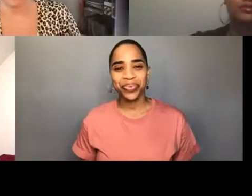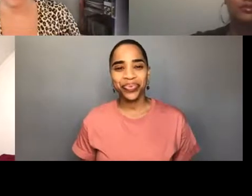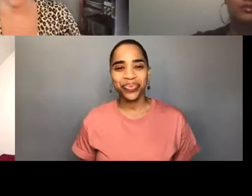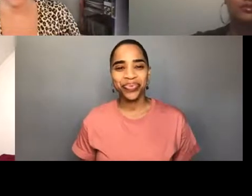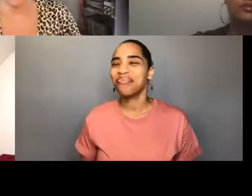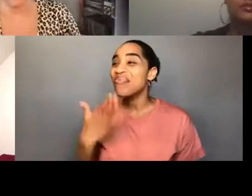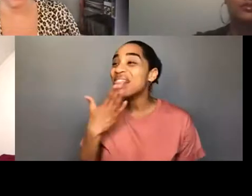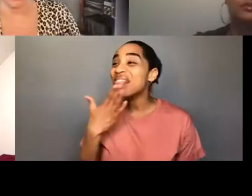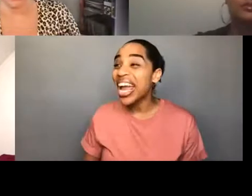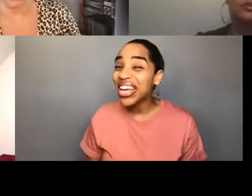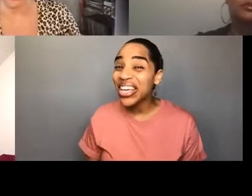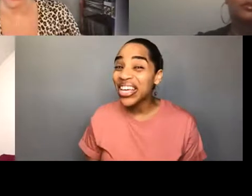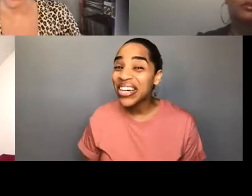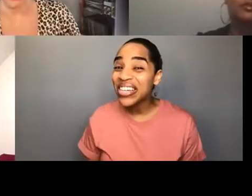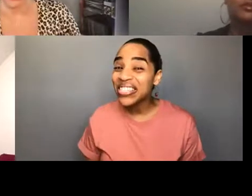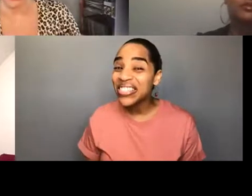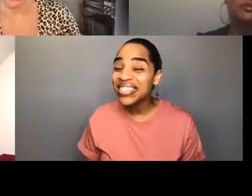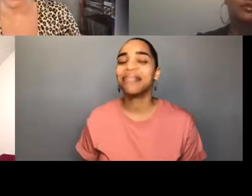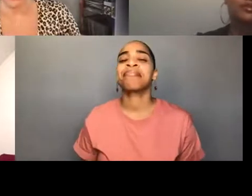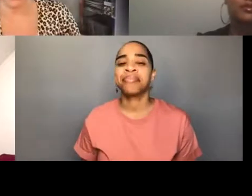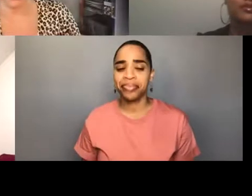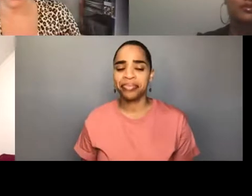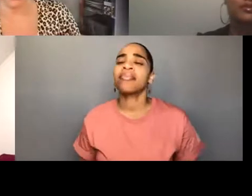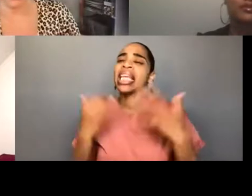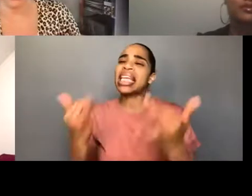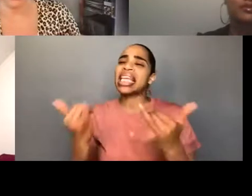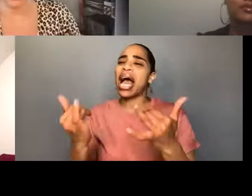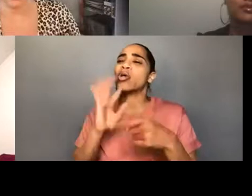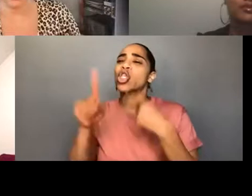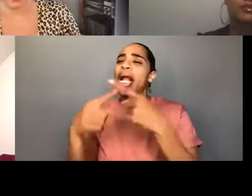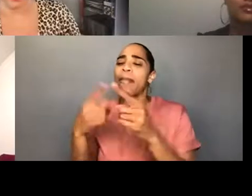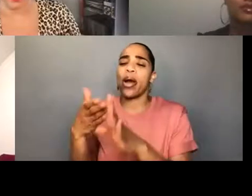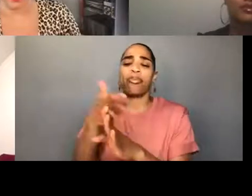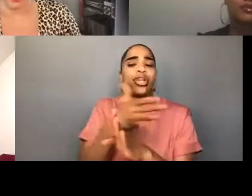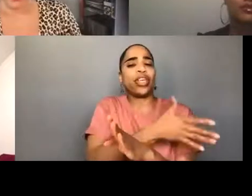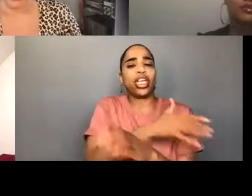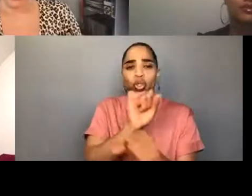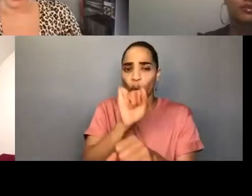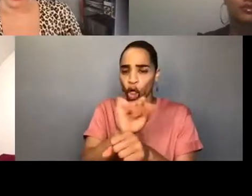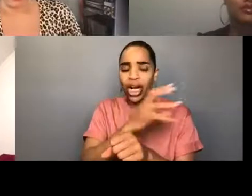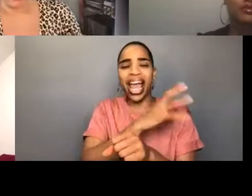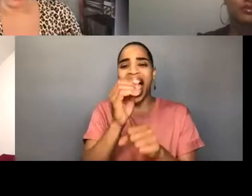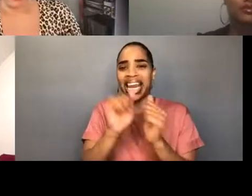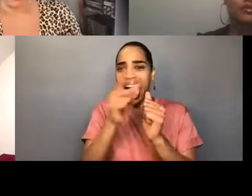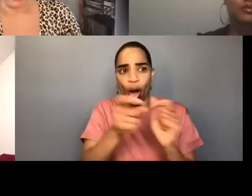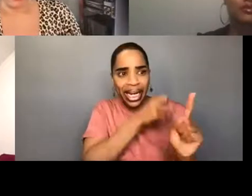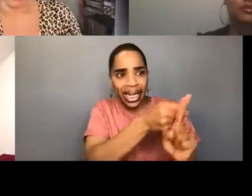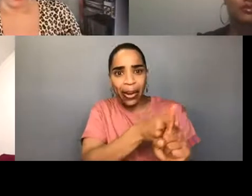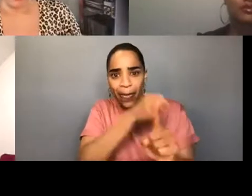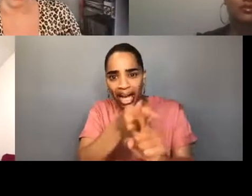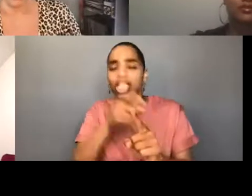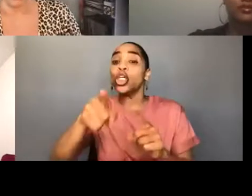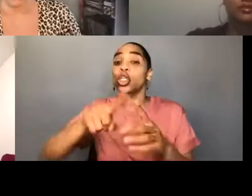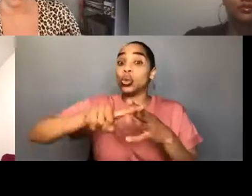Thank you. Kind of speaking about the previous work that you did and the impact that that had as you started the